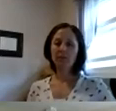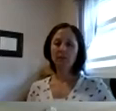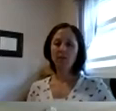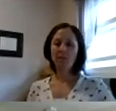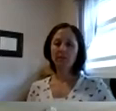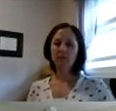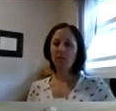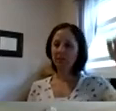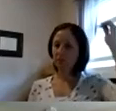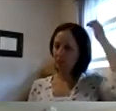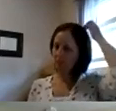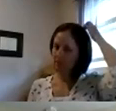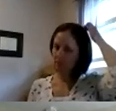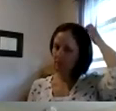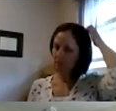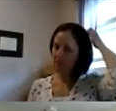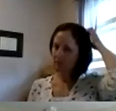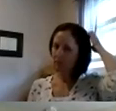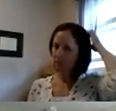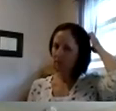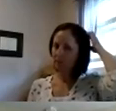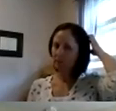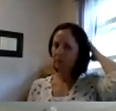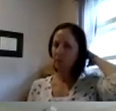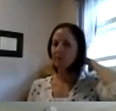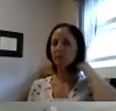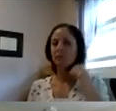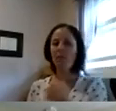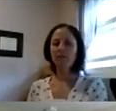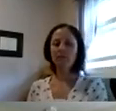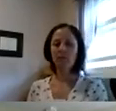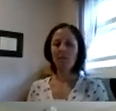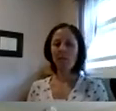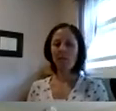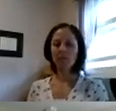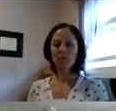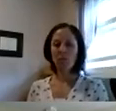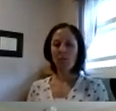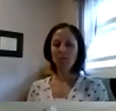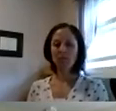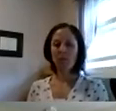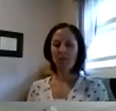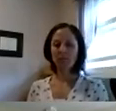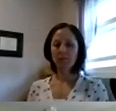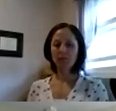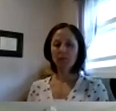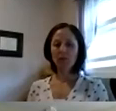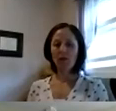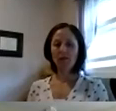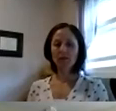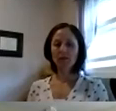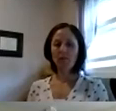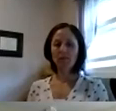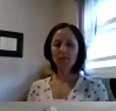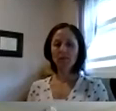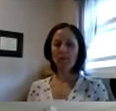you are unable to find local artists to work in this program, we will consider proposals including visiting artists